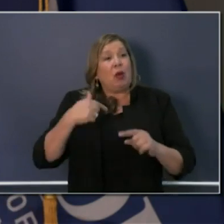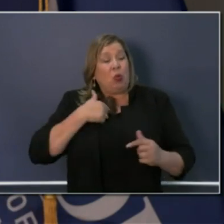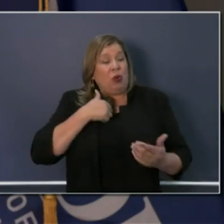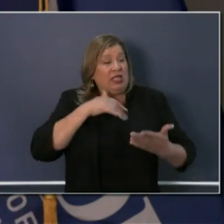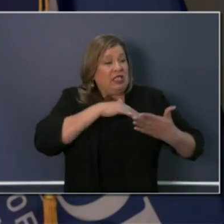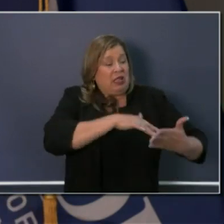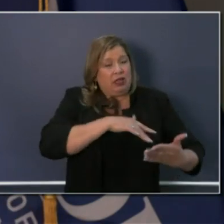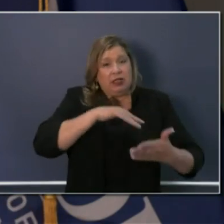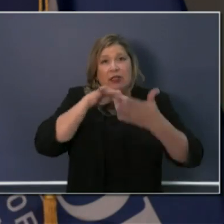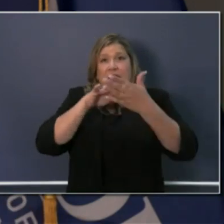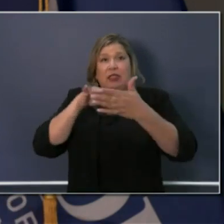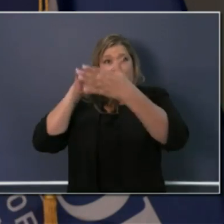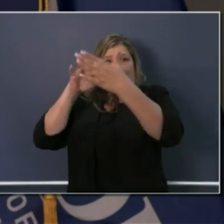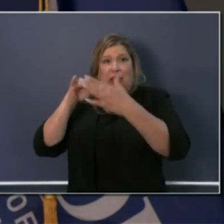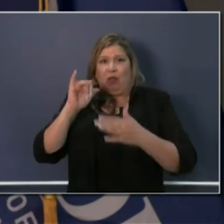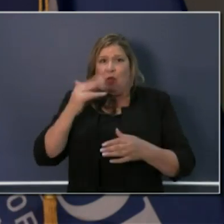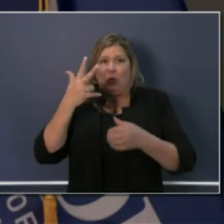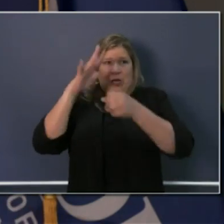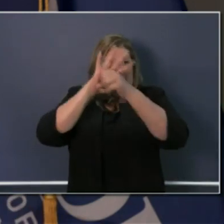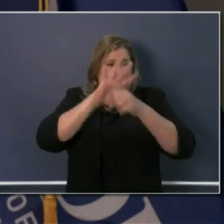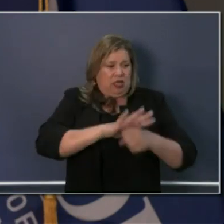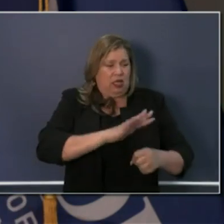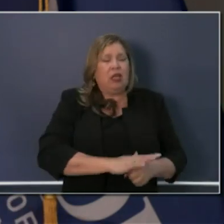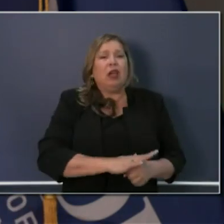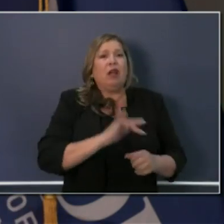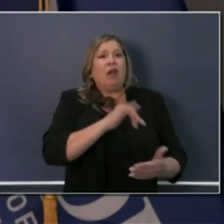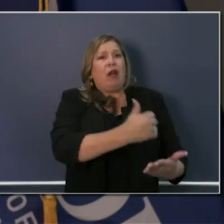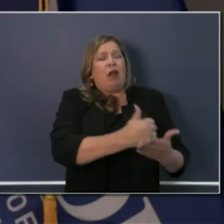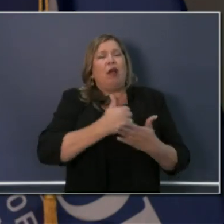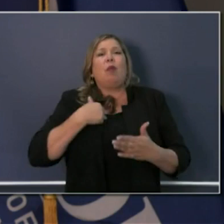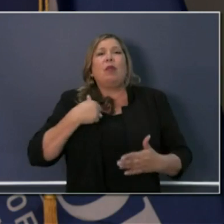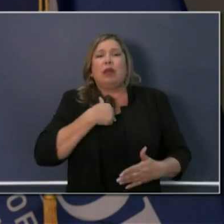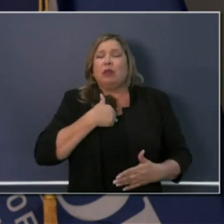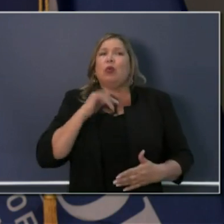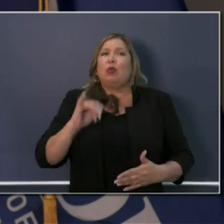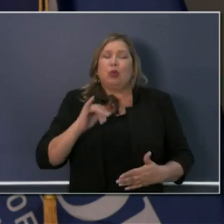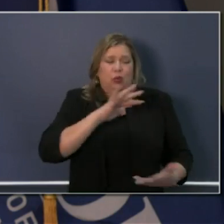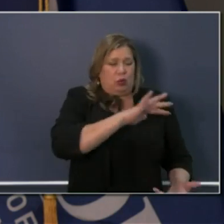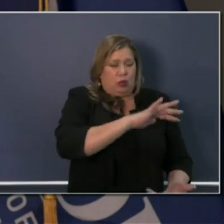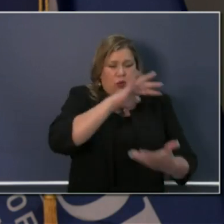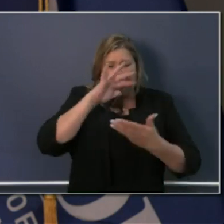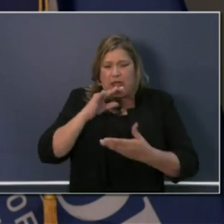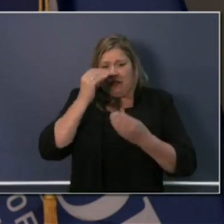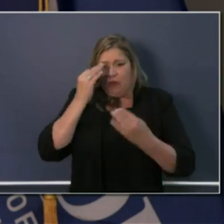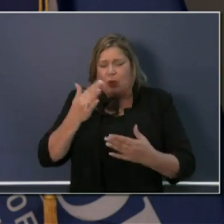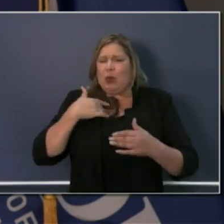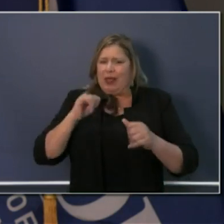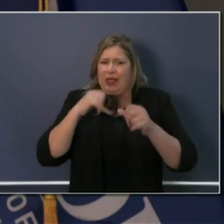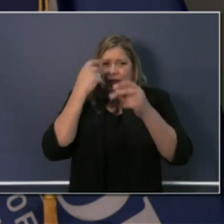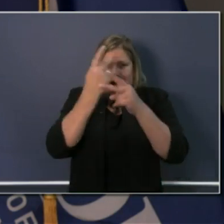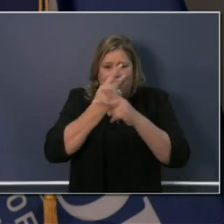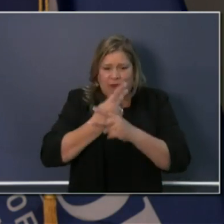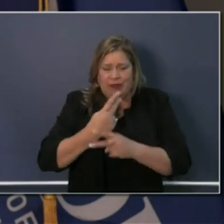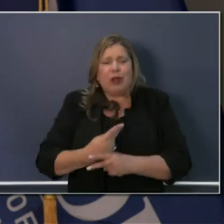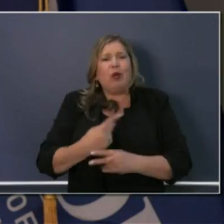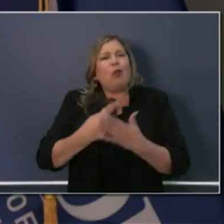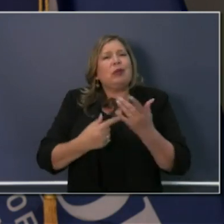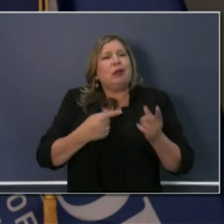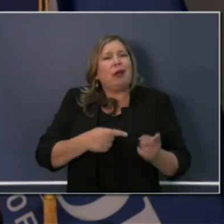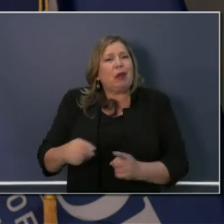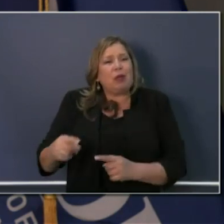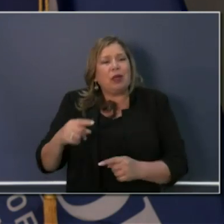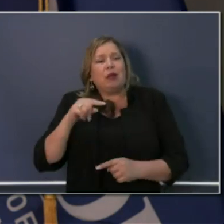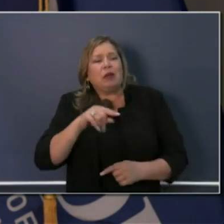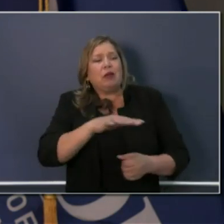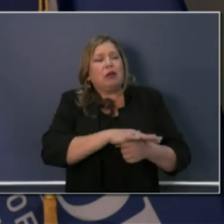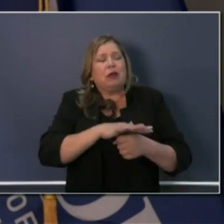3 spot tests on the community surveillance, because it allowed us to understand what's really happening at a granular level on the ground and allows us